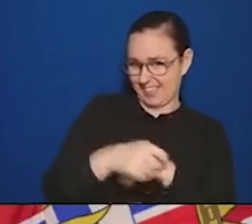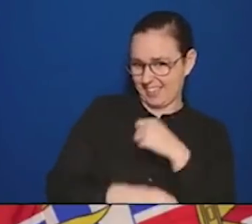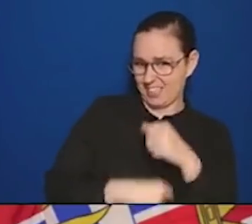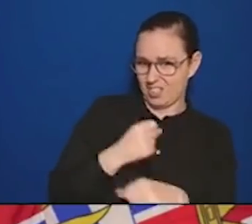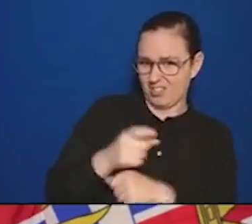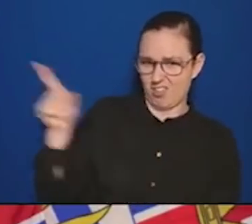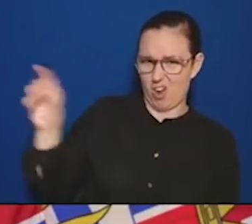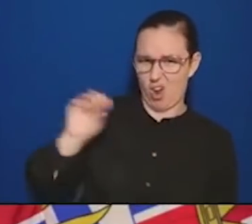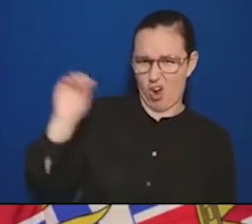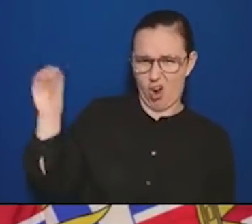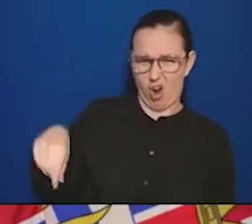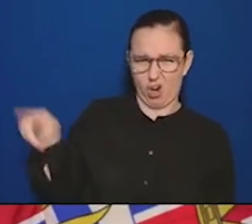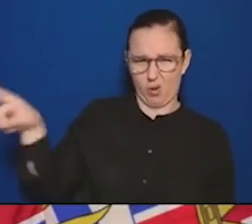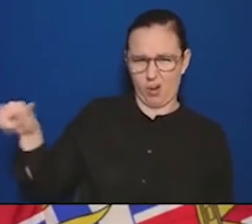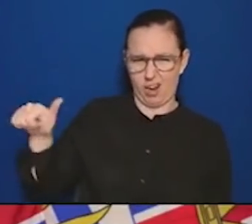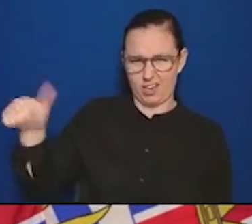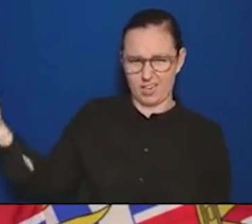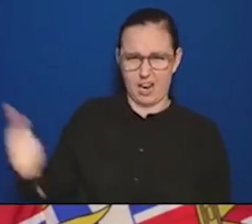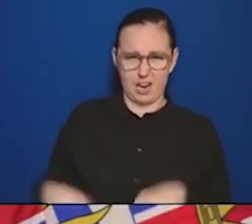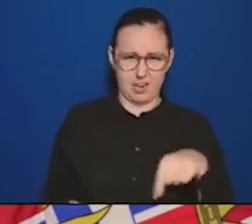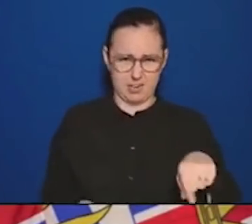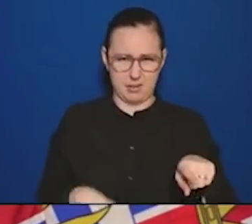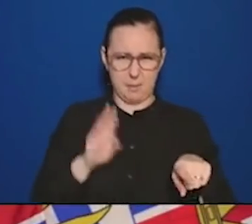Columbia opted for half that?